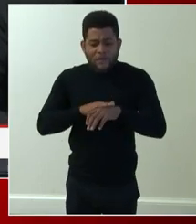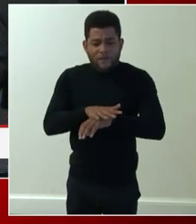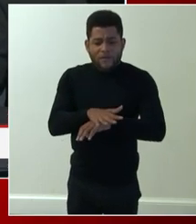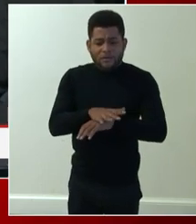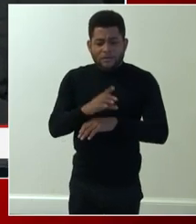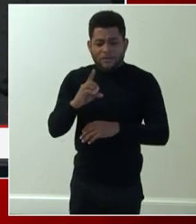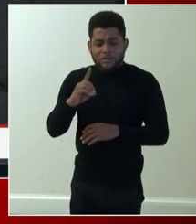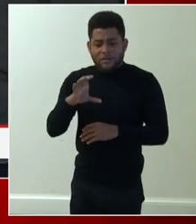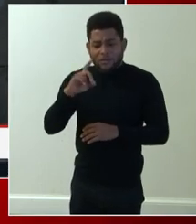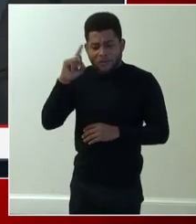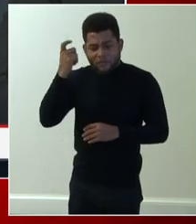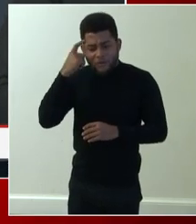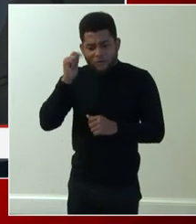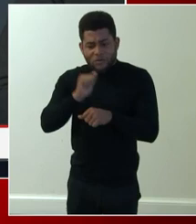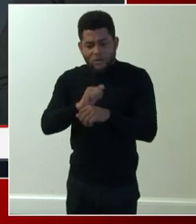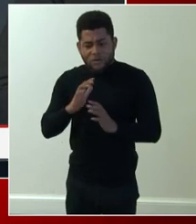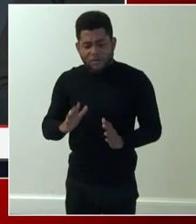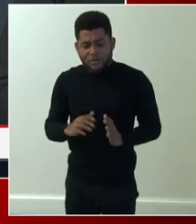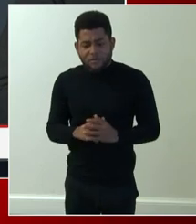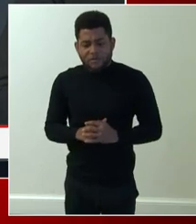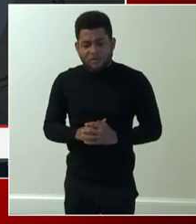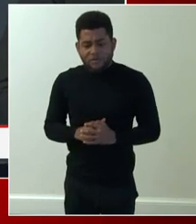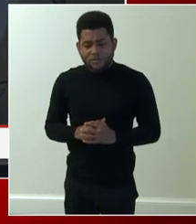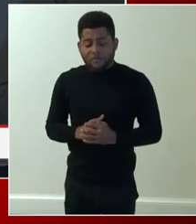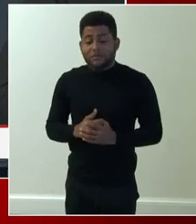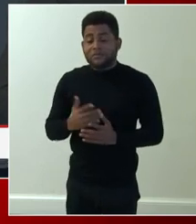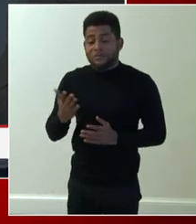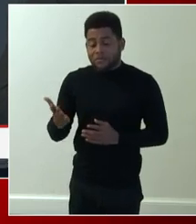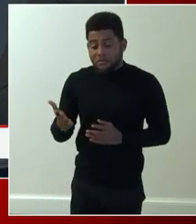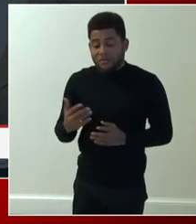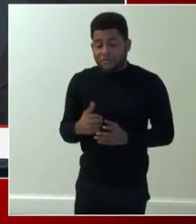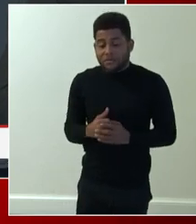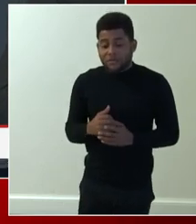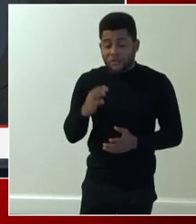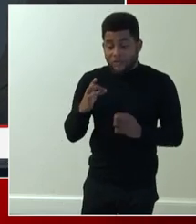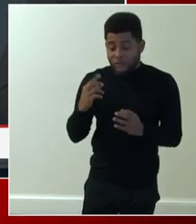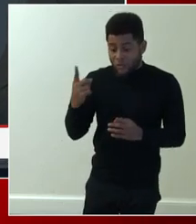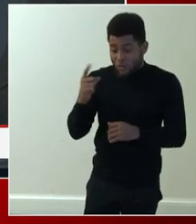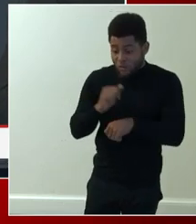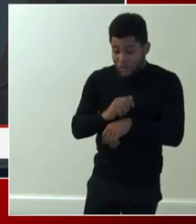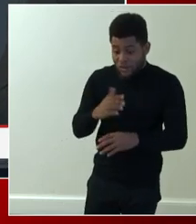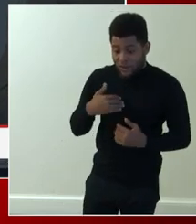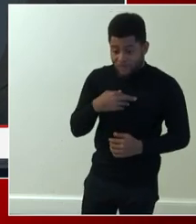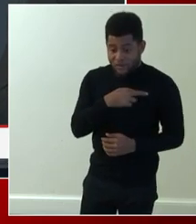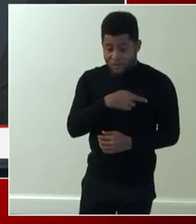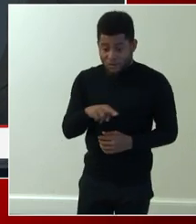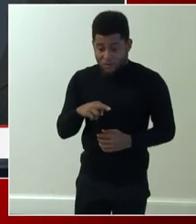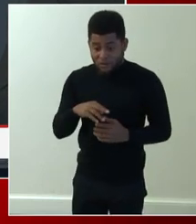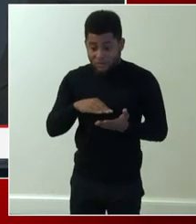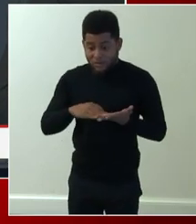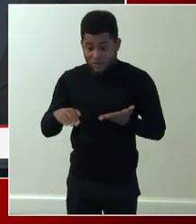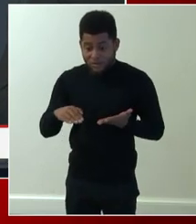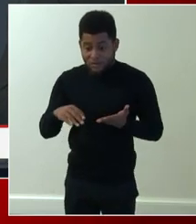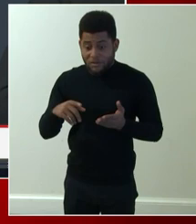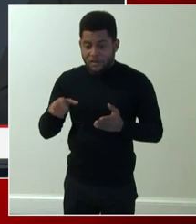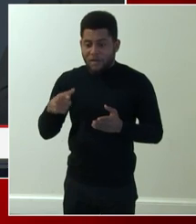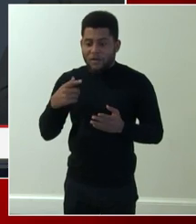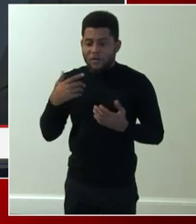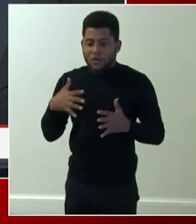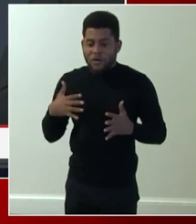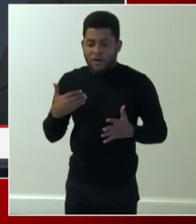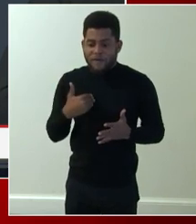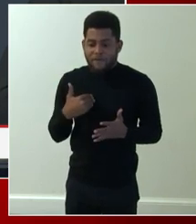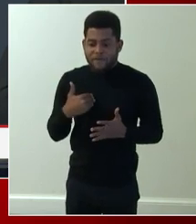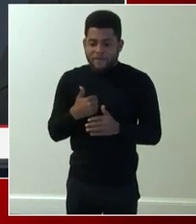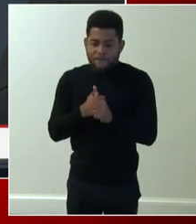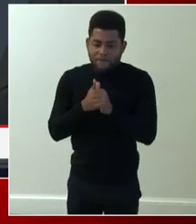So for an employee who has a religious exemption, chances are they're already subject to a requirement that does not allow for a test